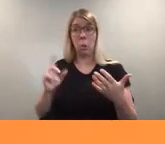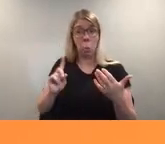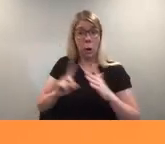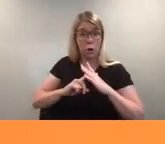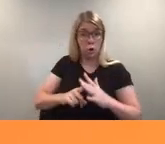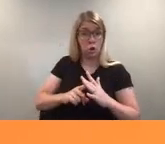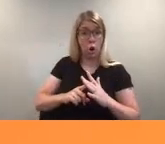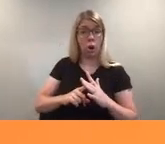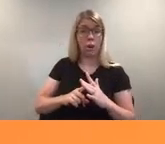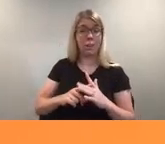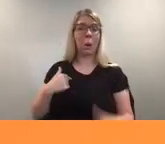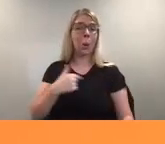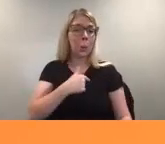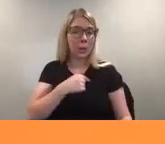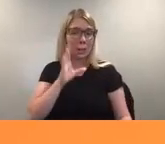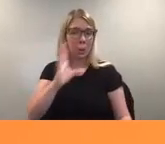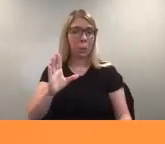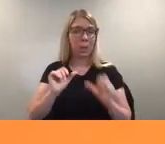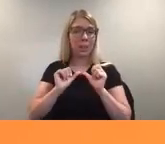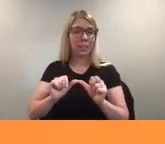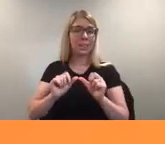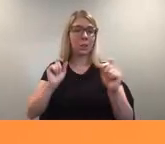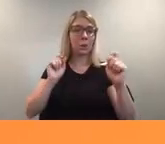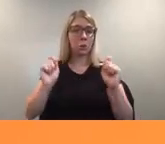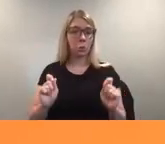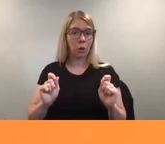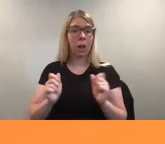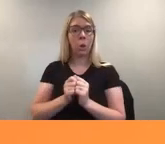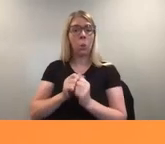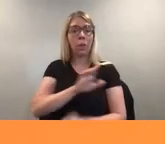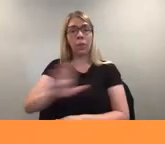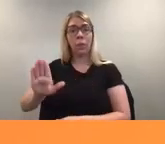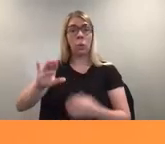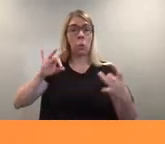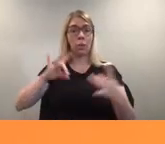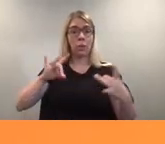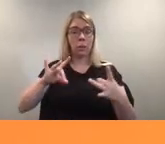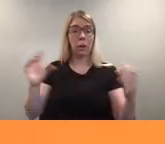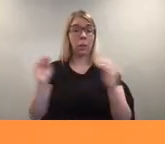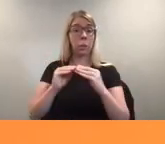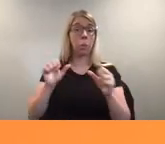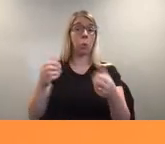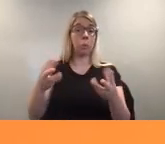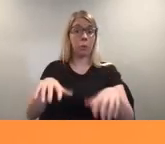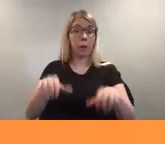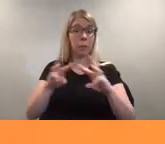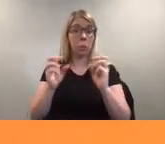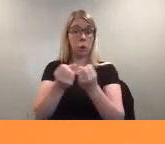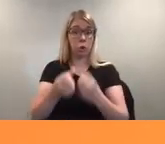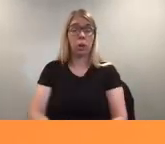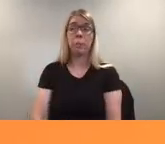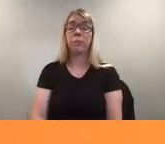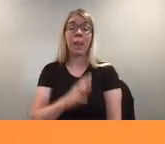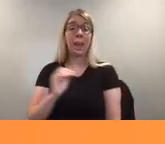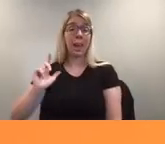point. We will continue to refine it with your feedback and the more we give it. But also later on after